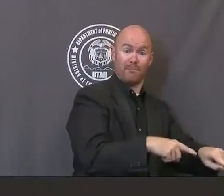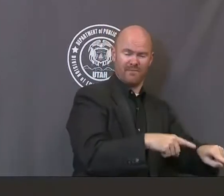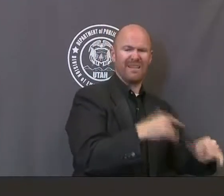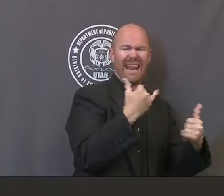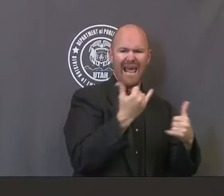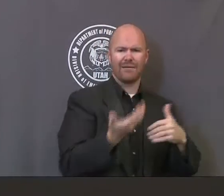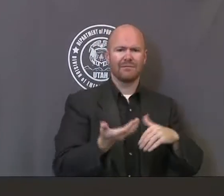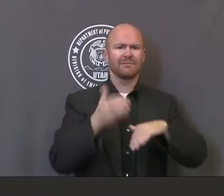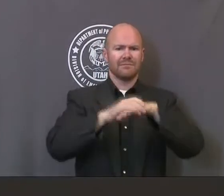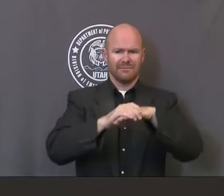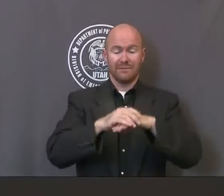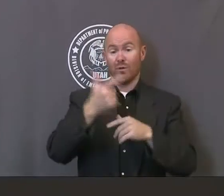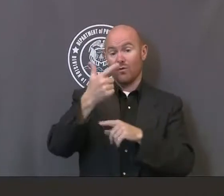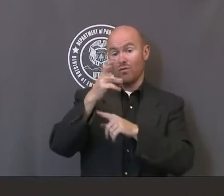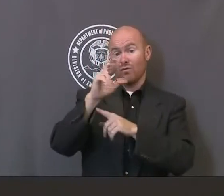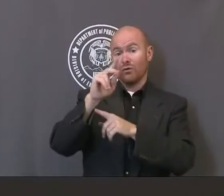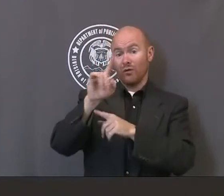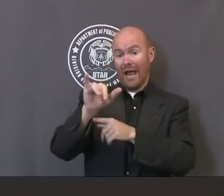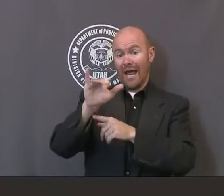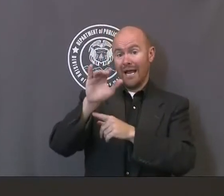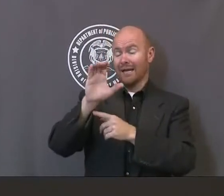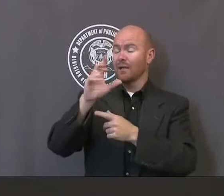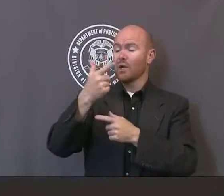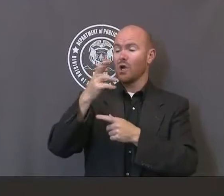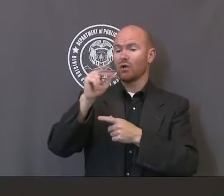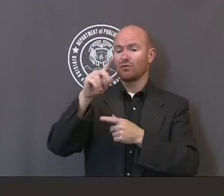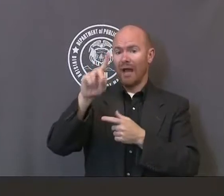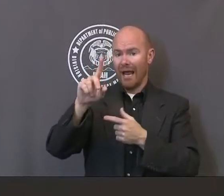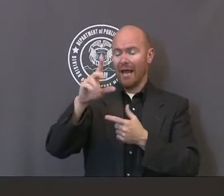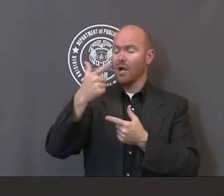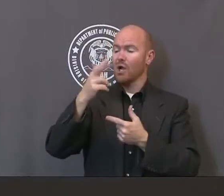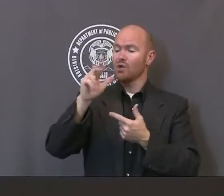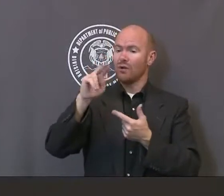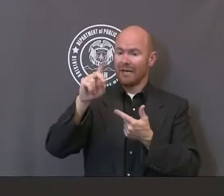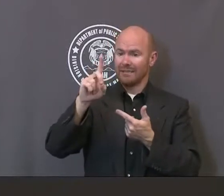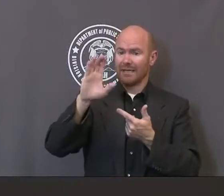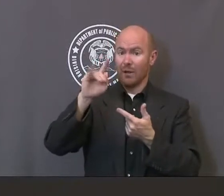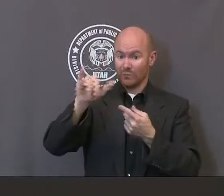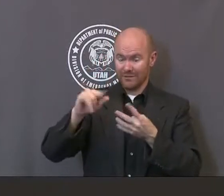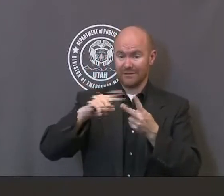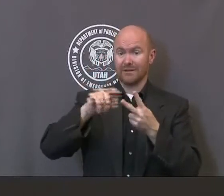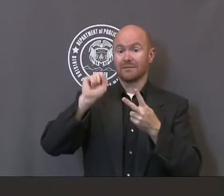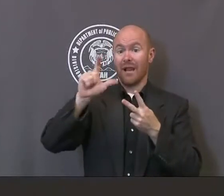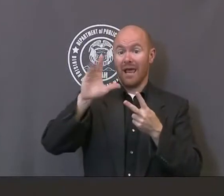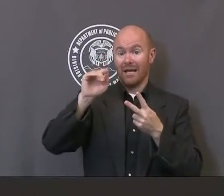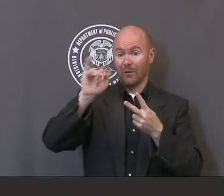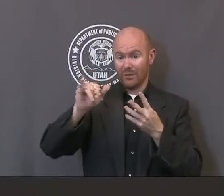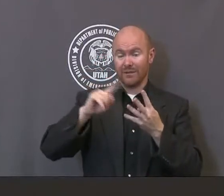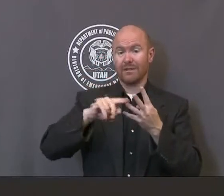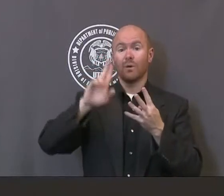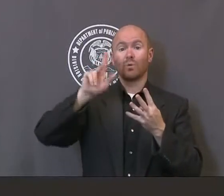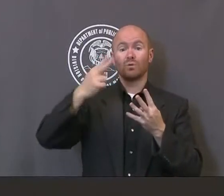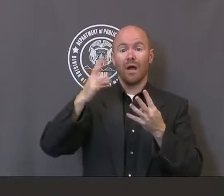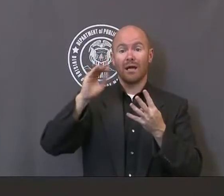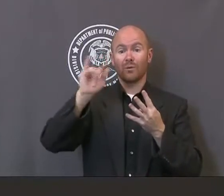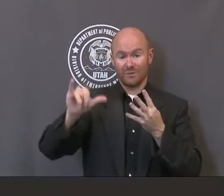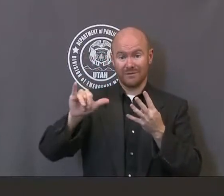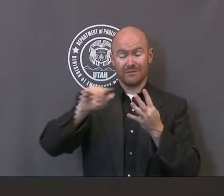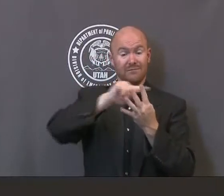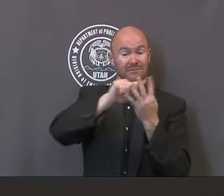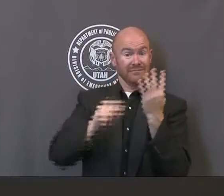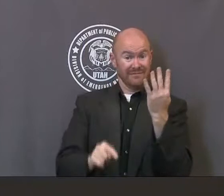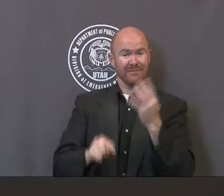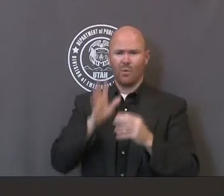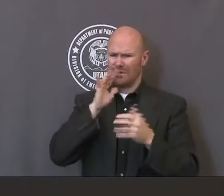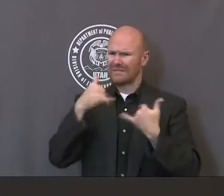requirements in Grand County, Salt Lake County, Summit County, and Utah County. It also includes the requirement of K through 12 schools